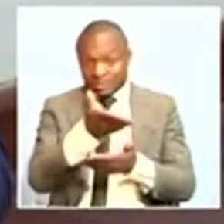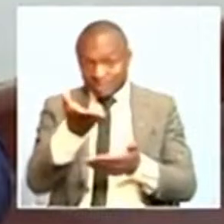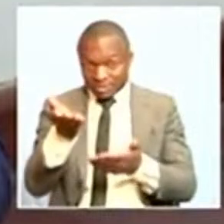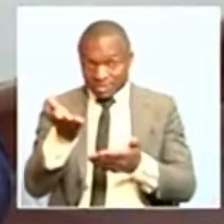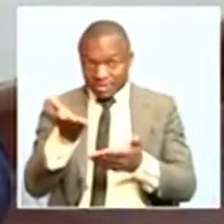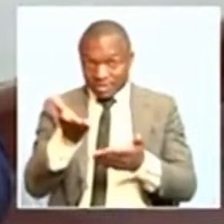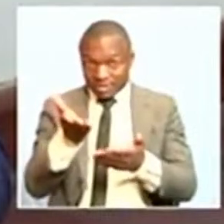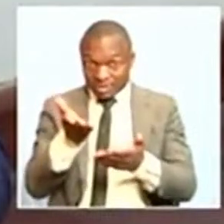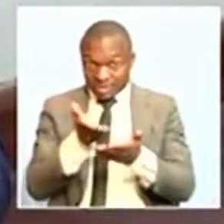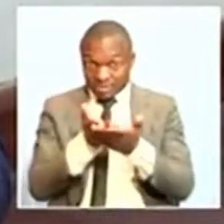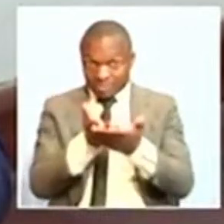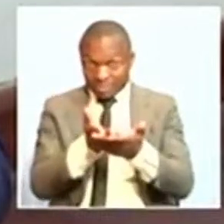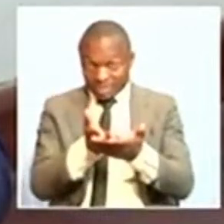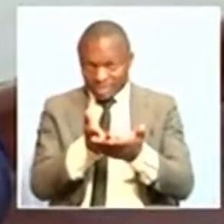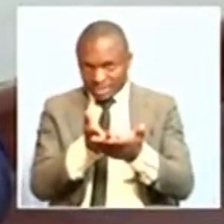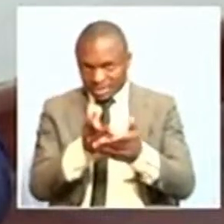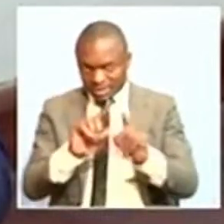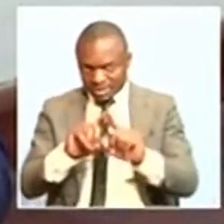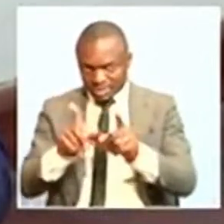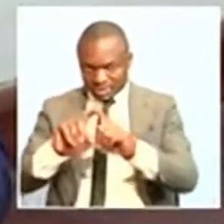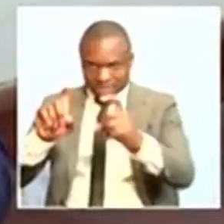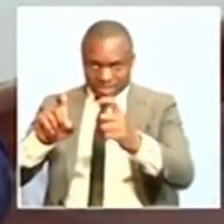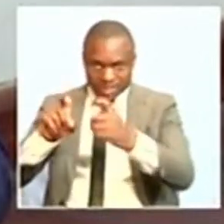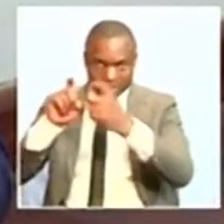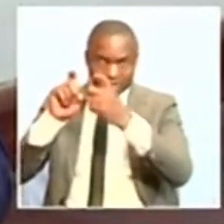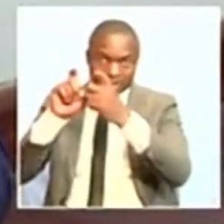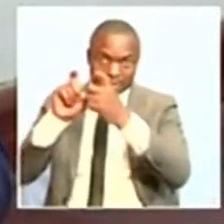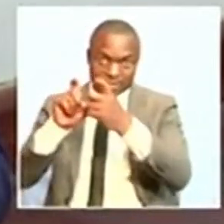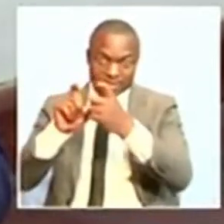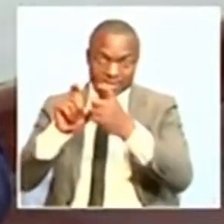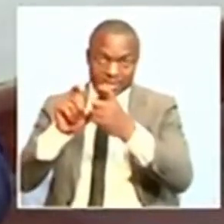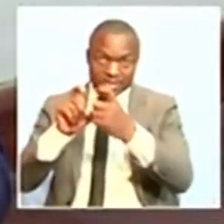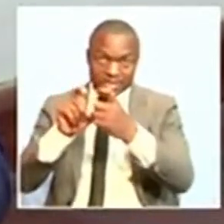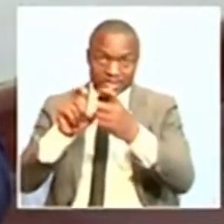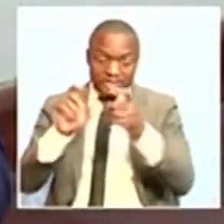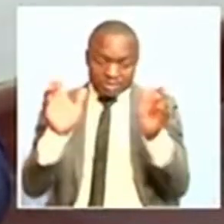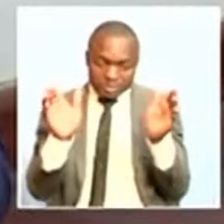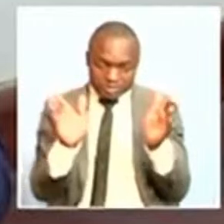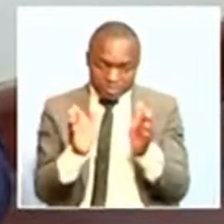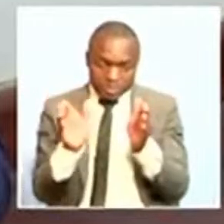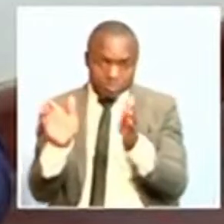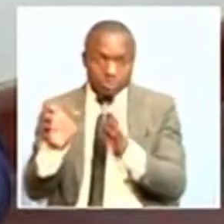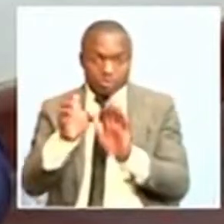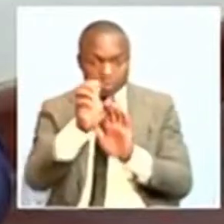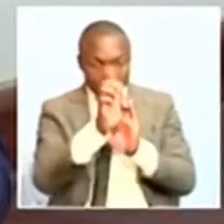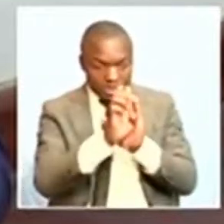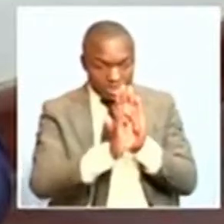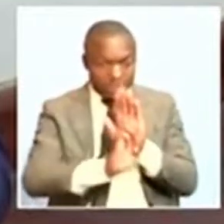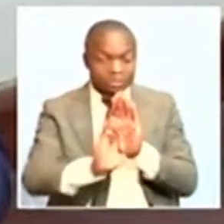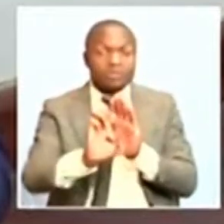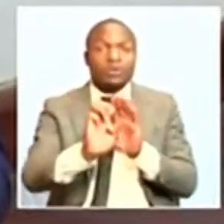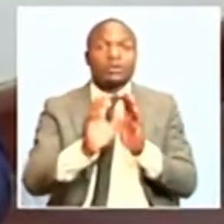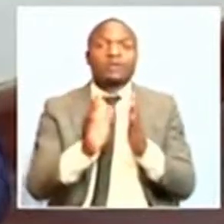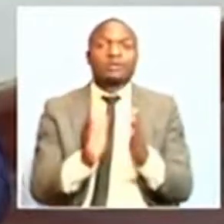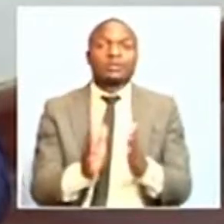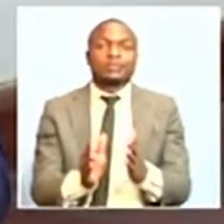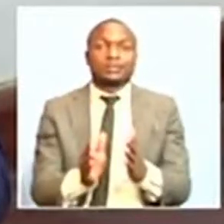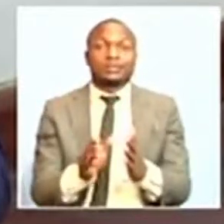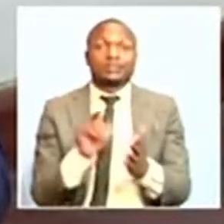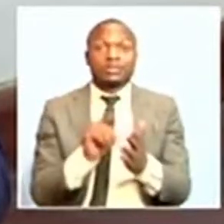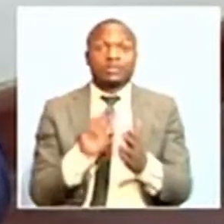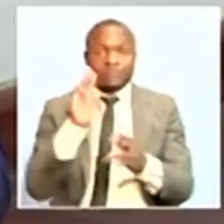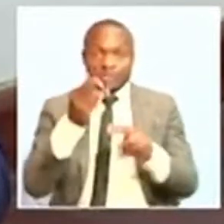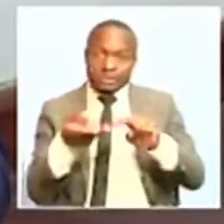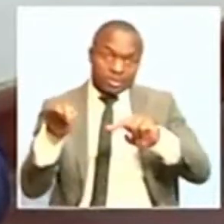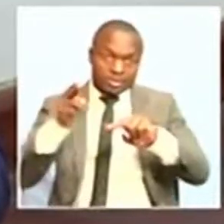that with regarding small-scale exporters, it will it's likely to increase